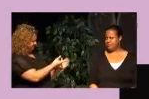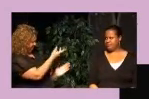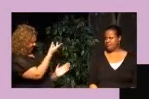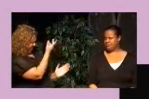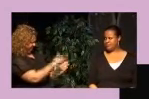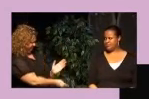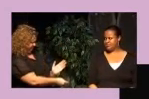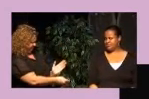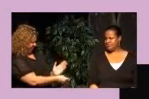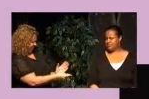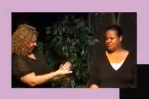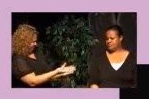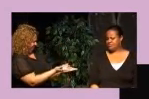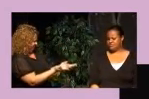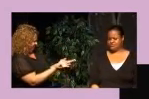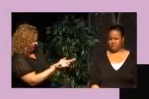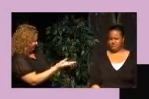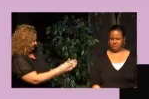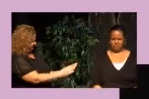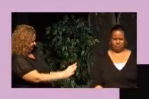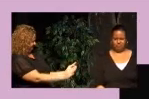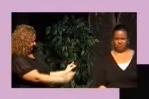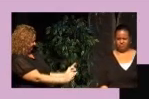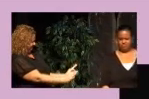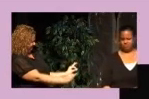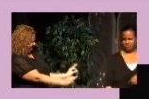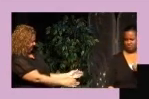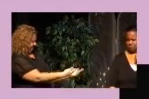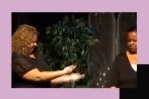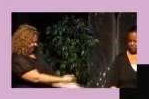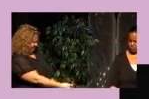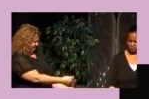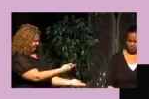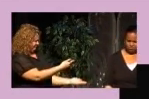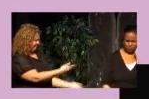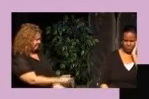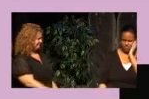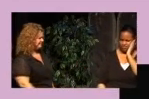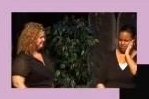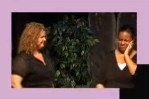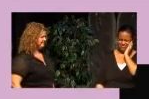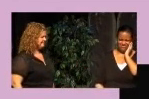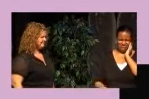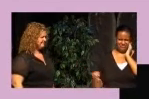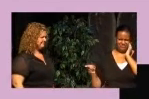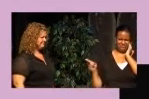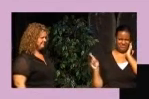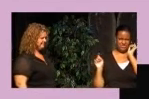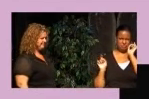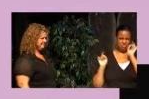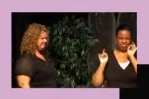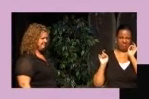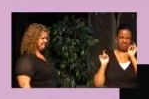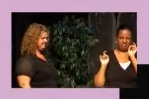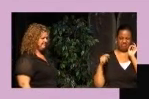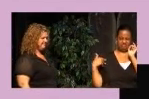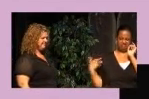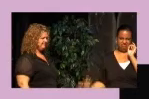exactly. There's something insipid about her. She's the sort of thing I do not like the look of.